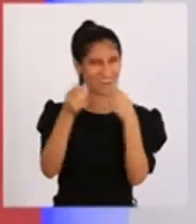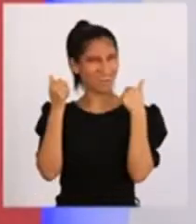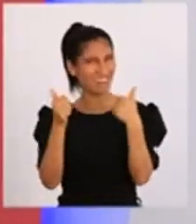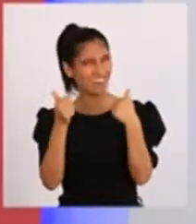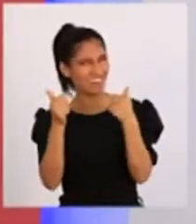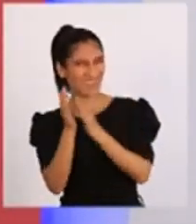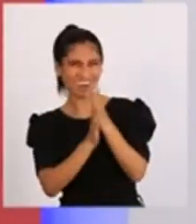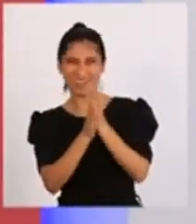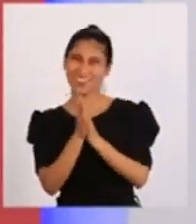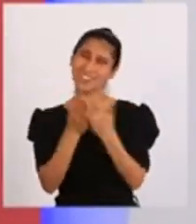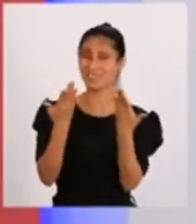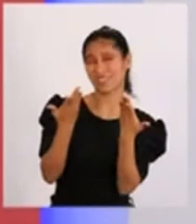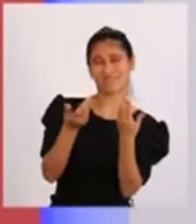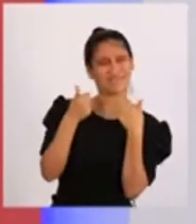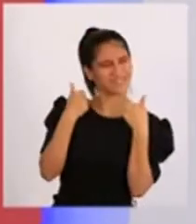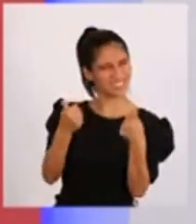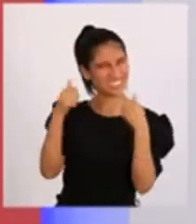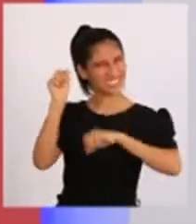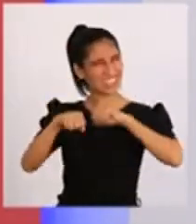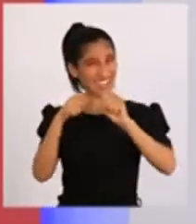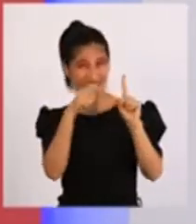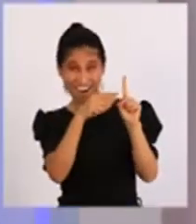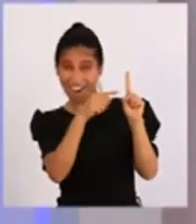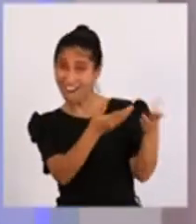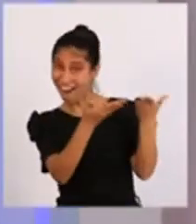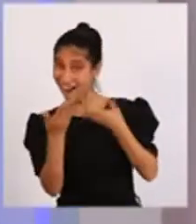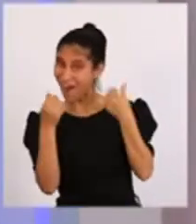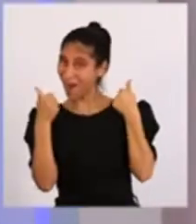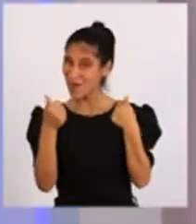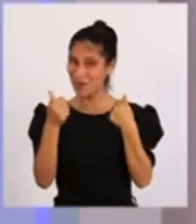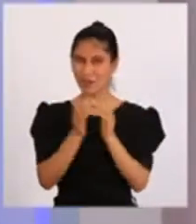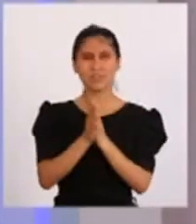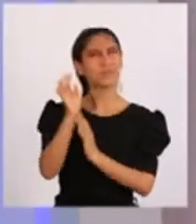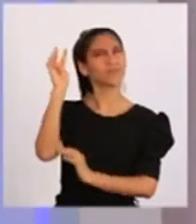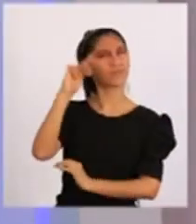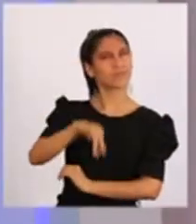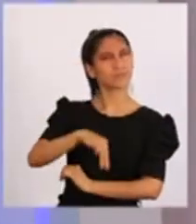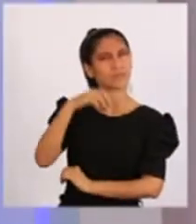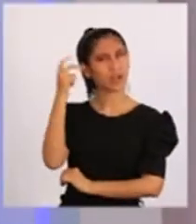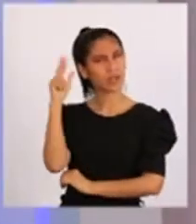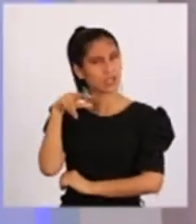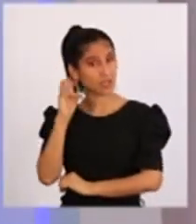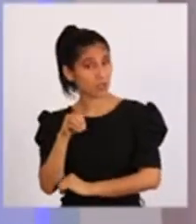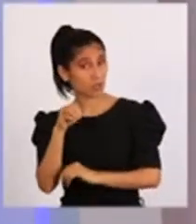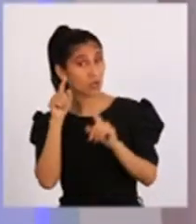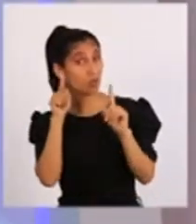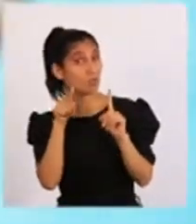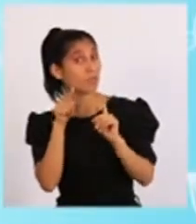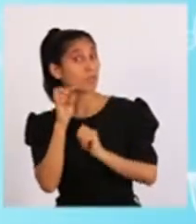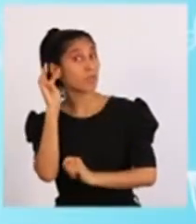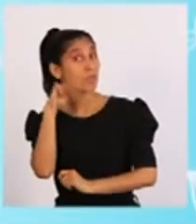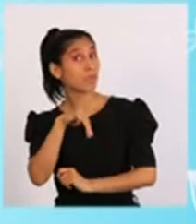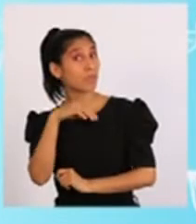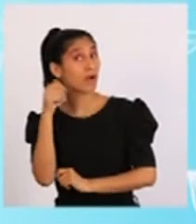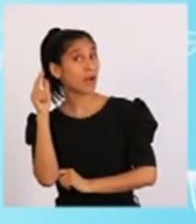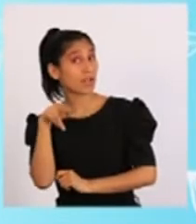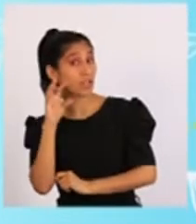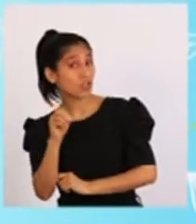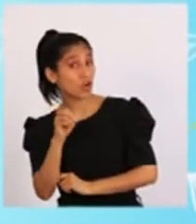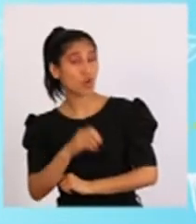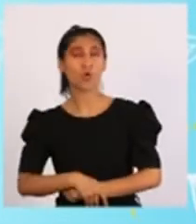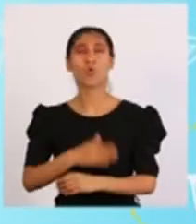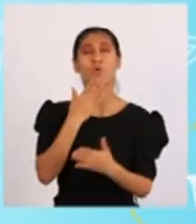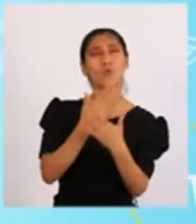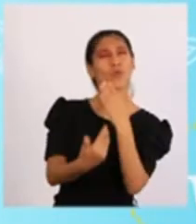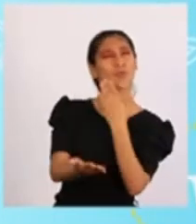great. Oh, I'm so happy. Marino, are you there? Marino? Good morning,